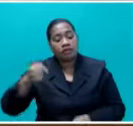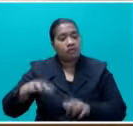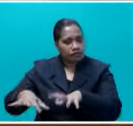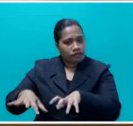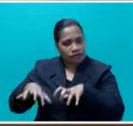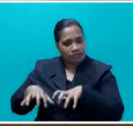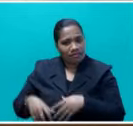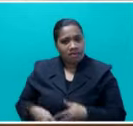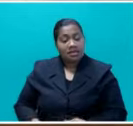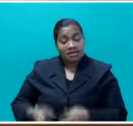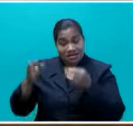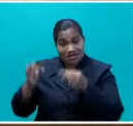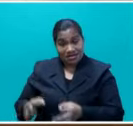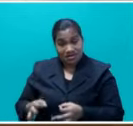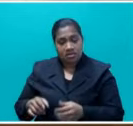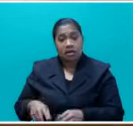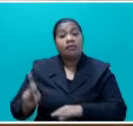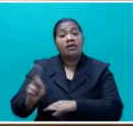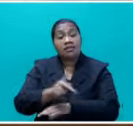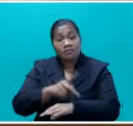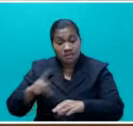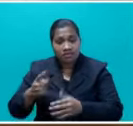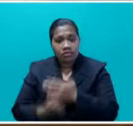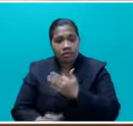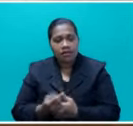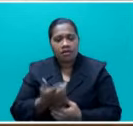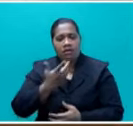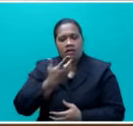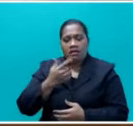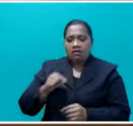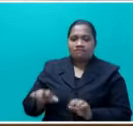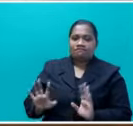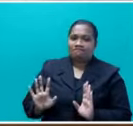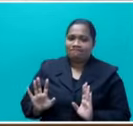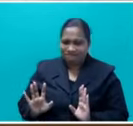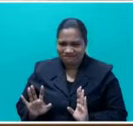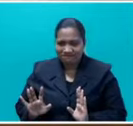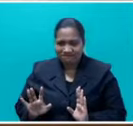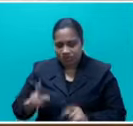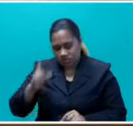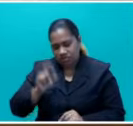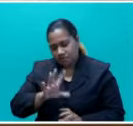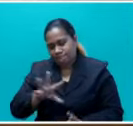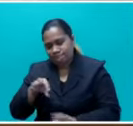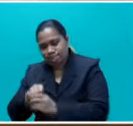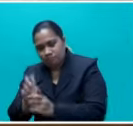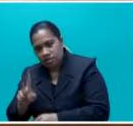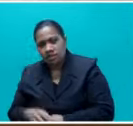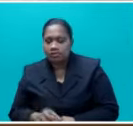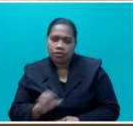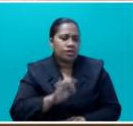the Pacific regretted. This is something that through our leadership we will not allow any other country to go